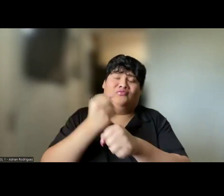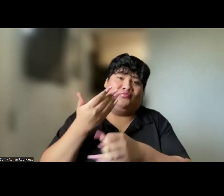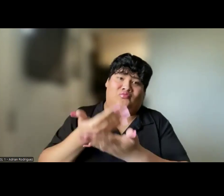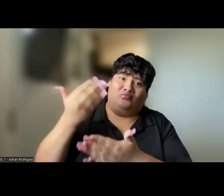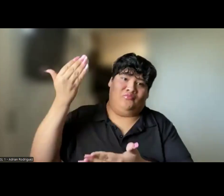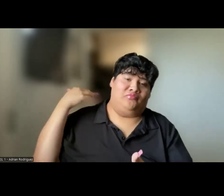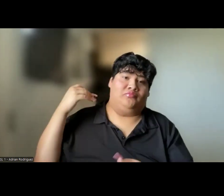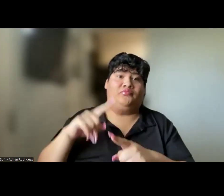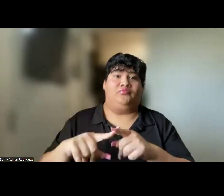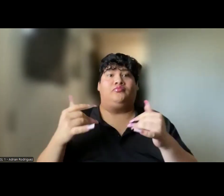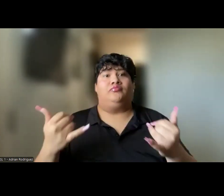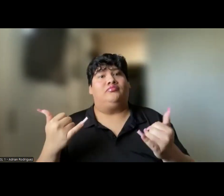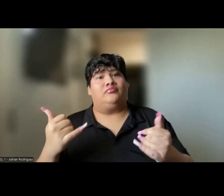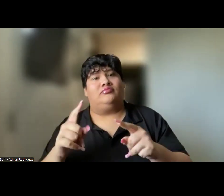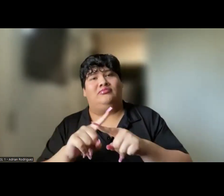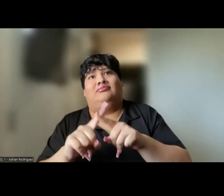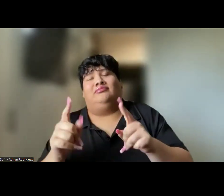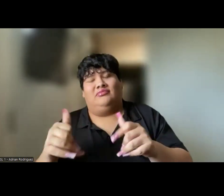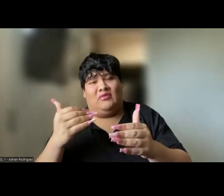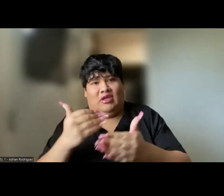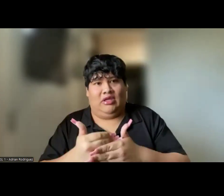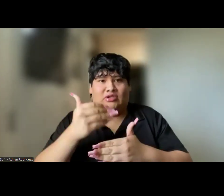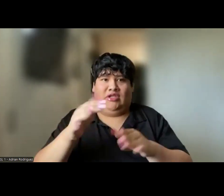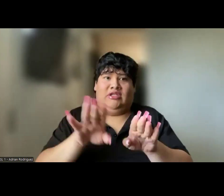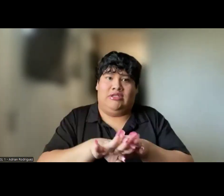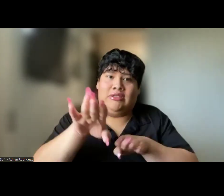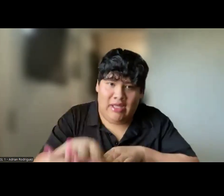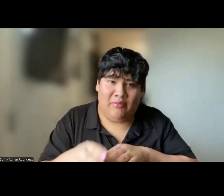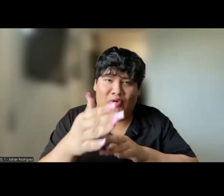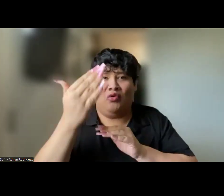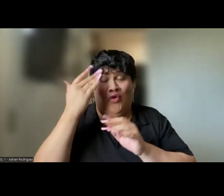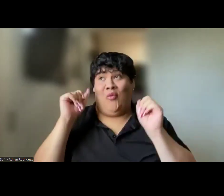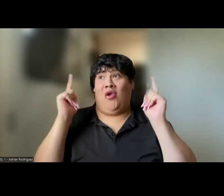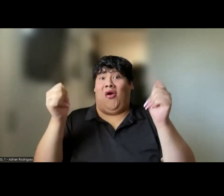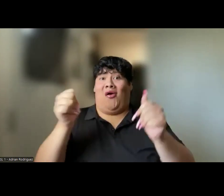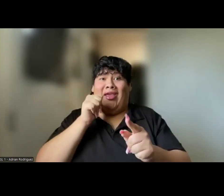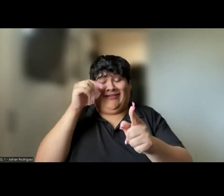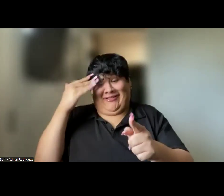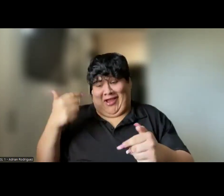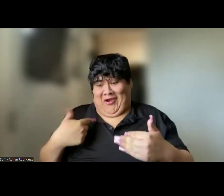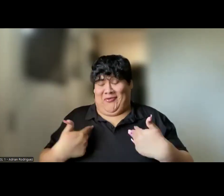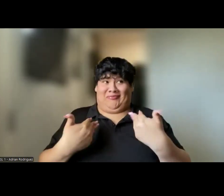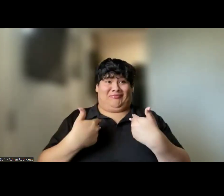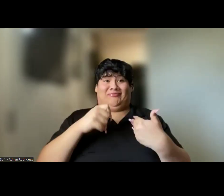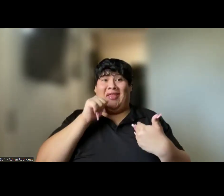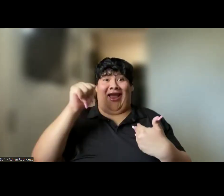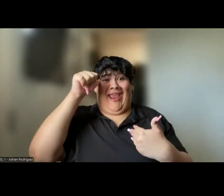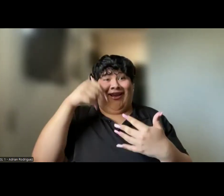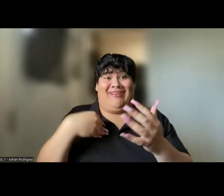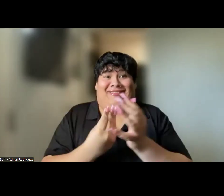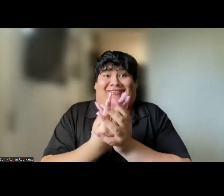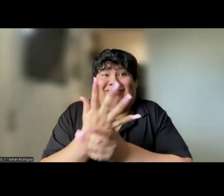so this was a very, very major next step. And of course, we've all aged as a society. I sure the heck know I have over the last 25